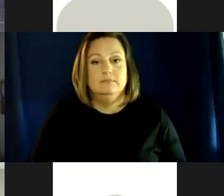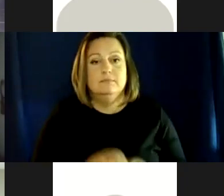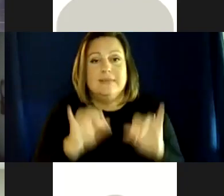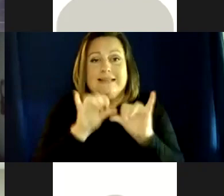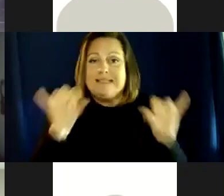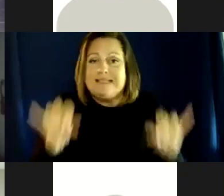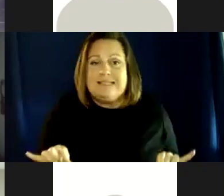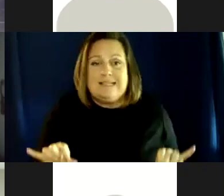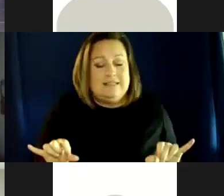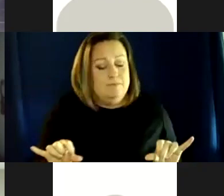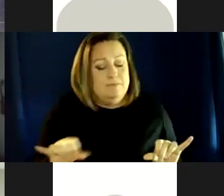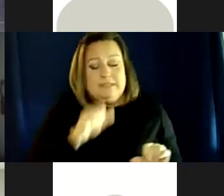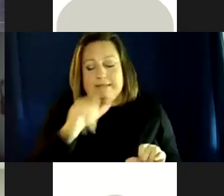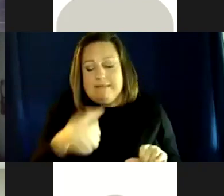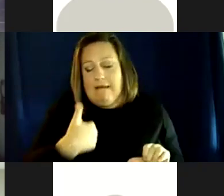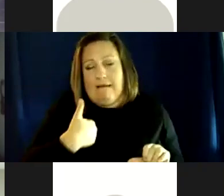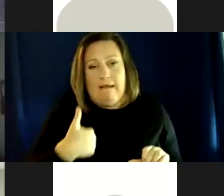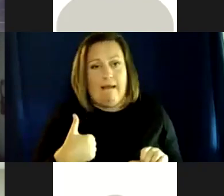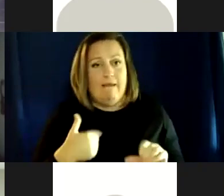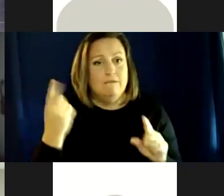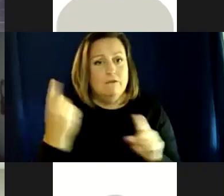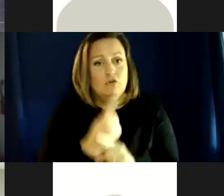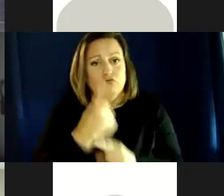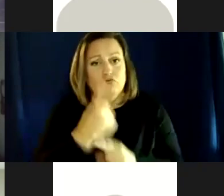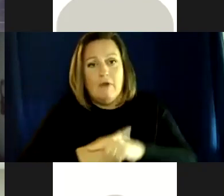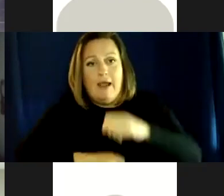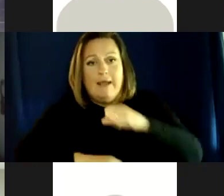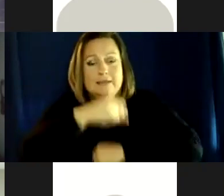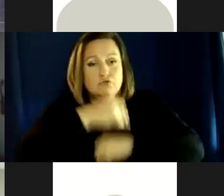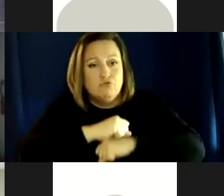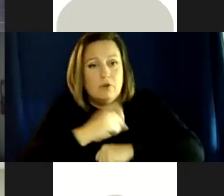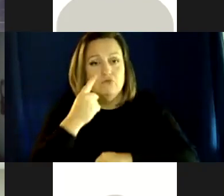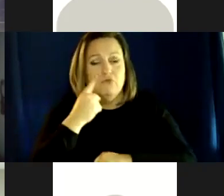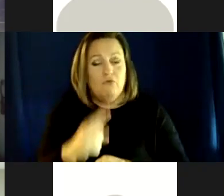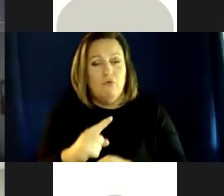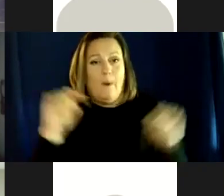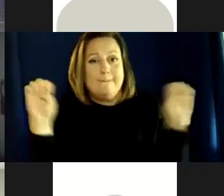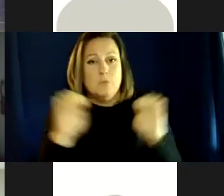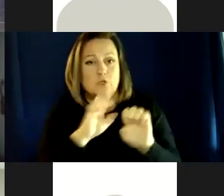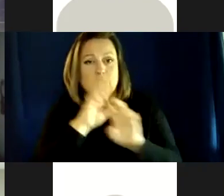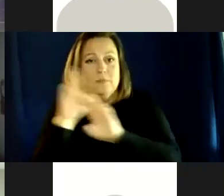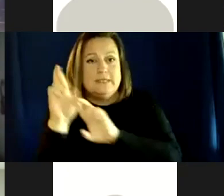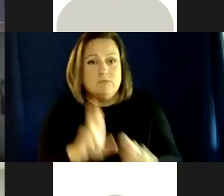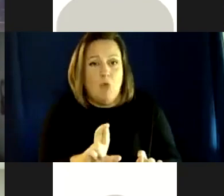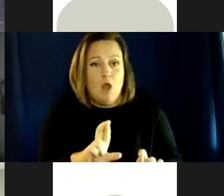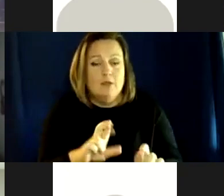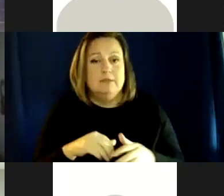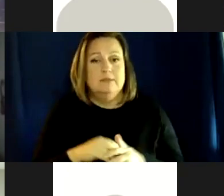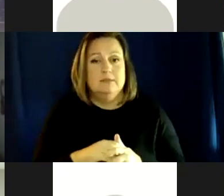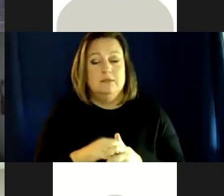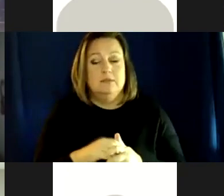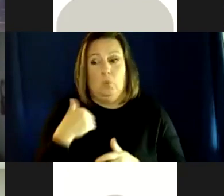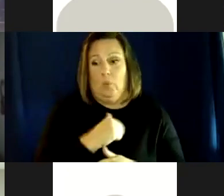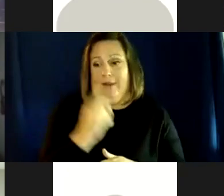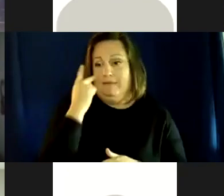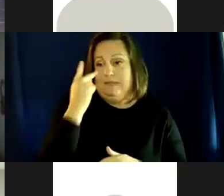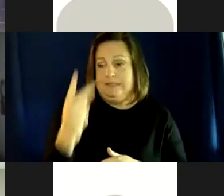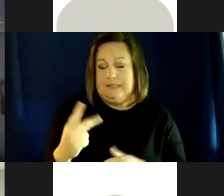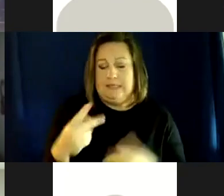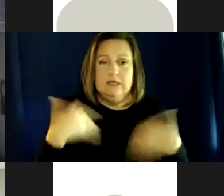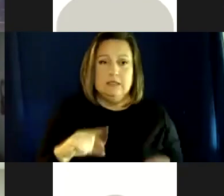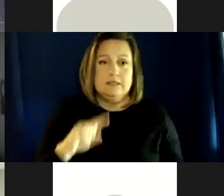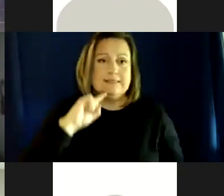vital infrastructure and emergency response resources. We have seen significant mortality in